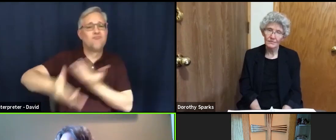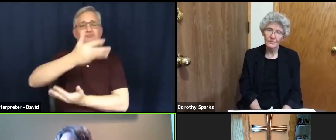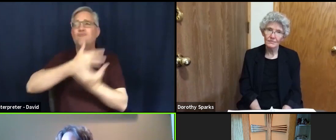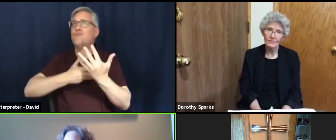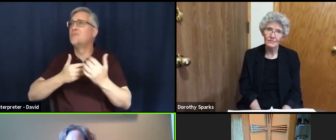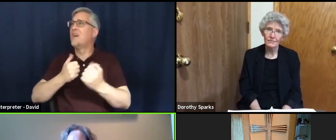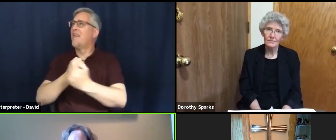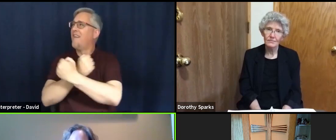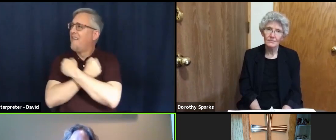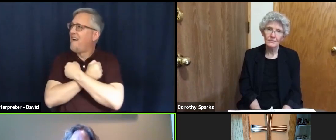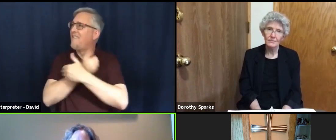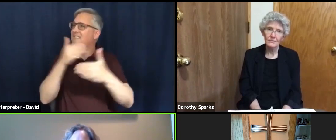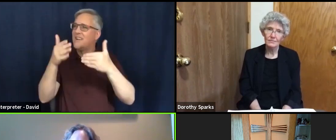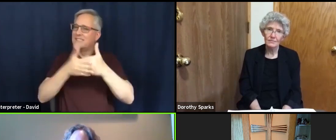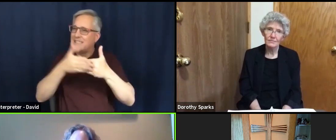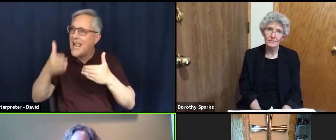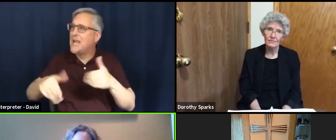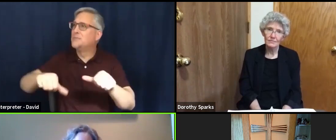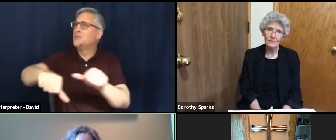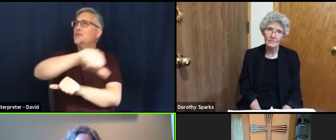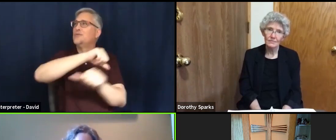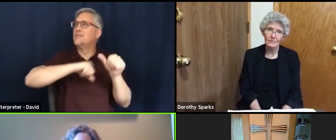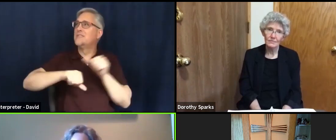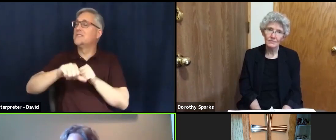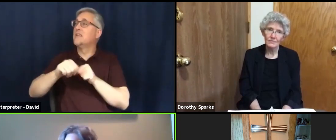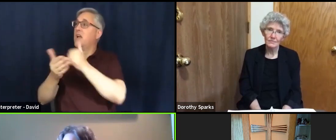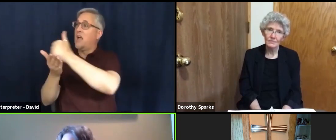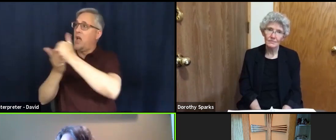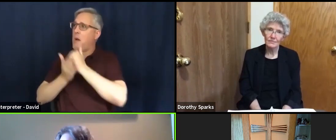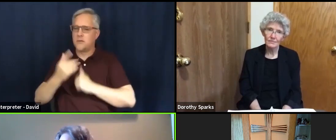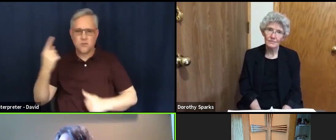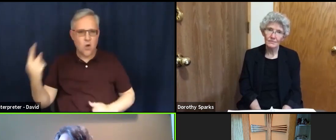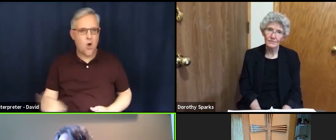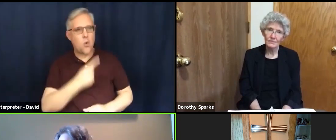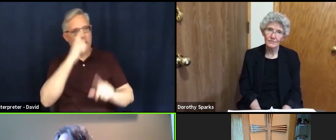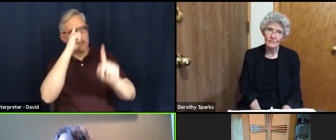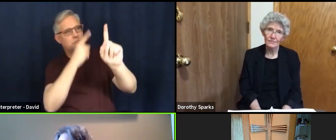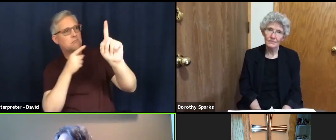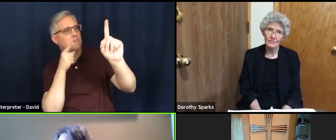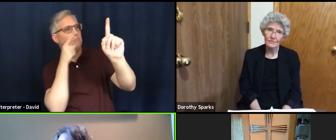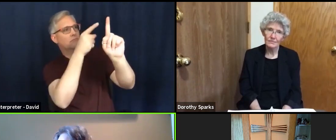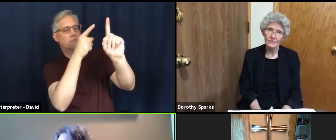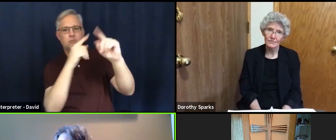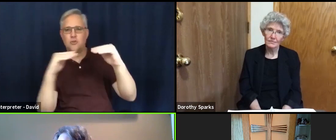people who seek justice in all ways,